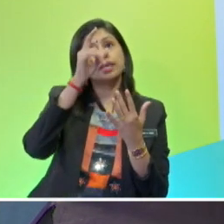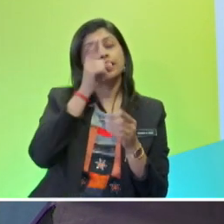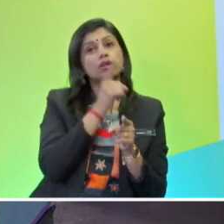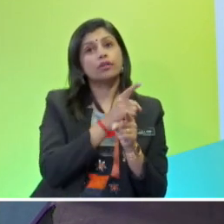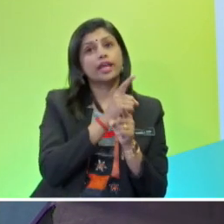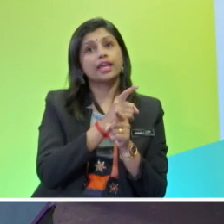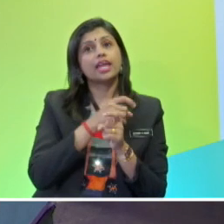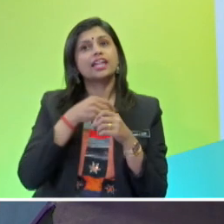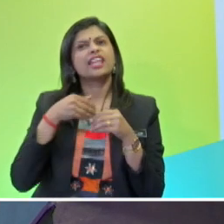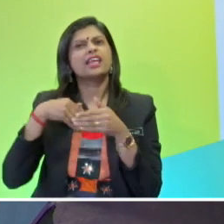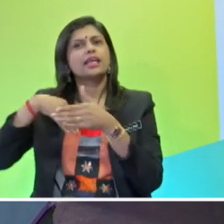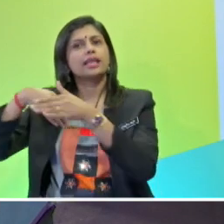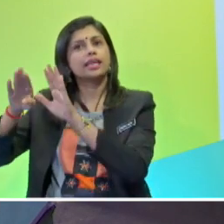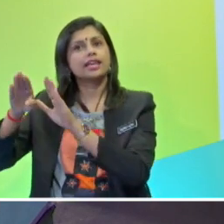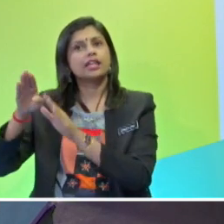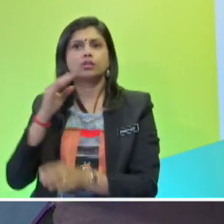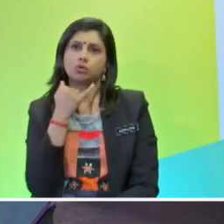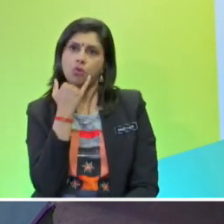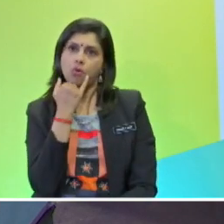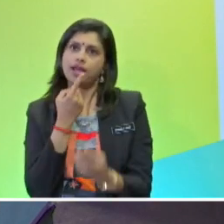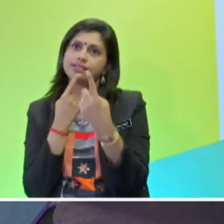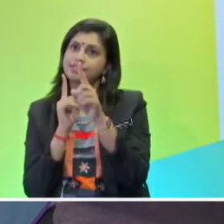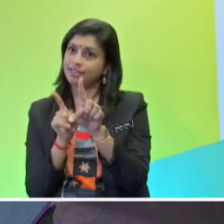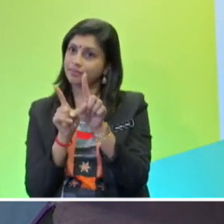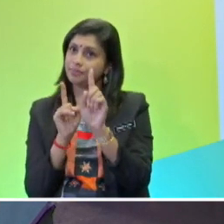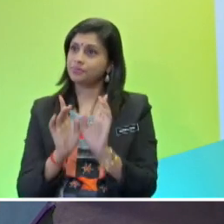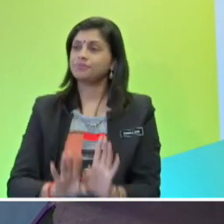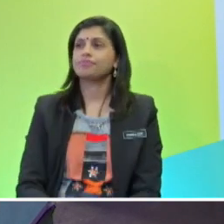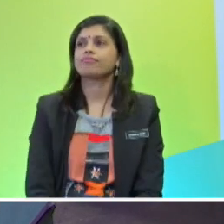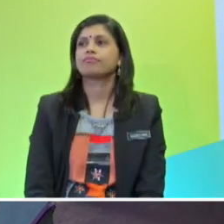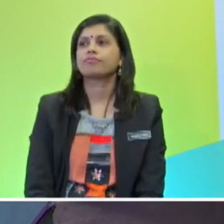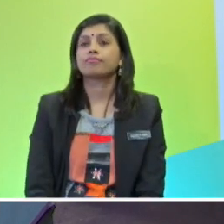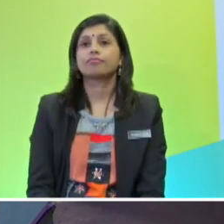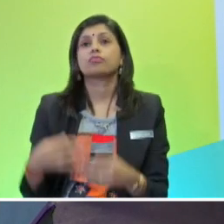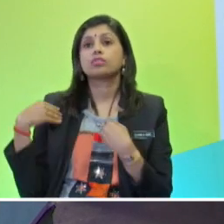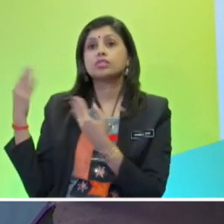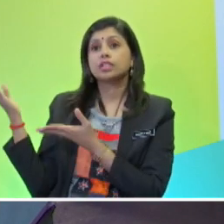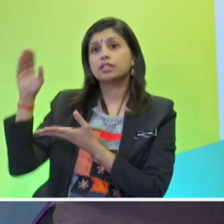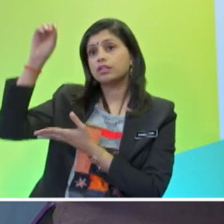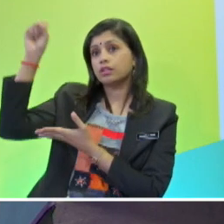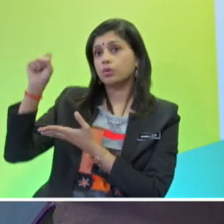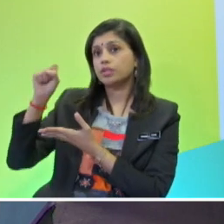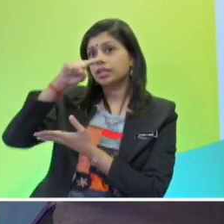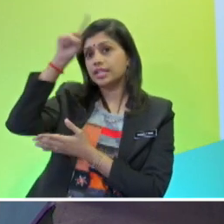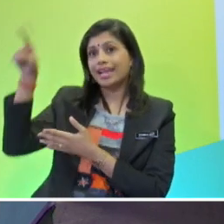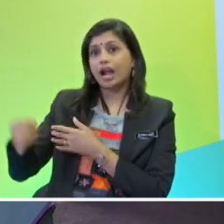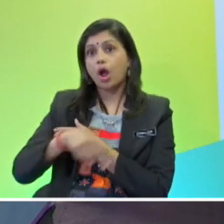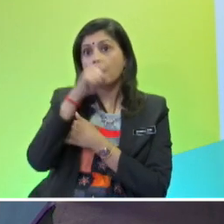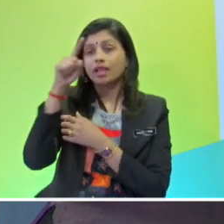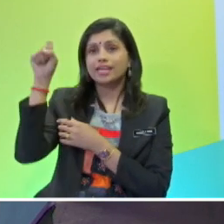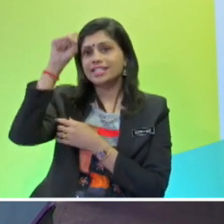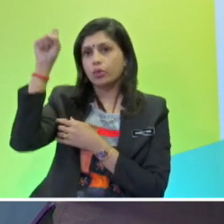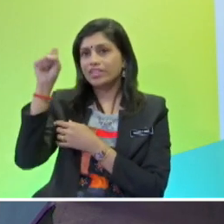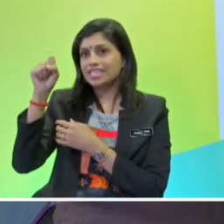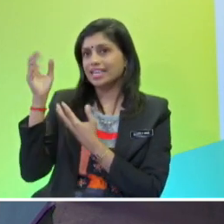Okay. So for that, you can see the questions here. I leave it to you. Okay, Just choose one question and question. solve it. And then you pick